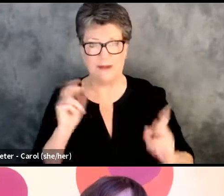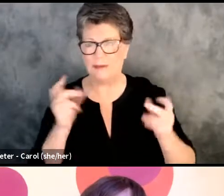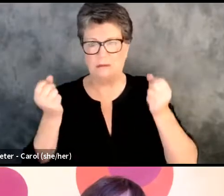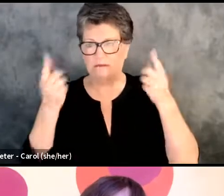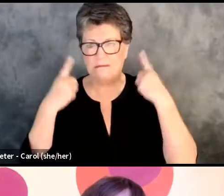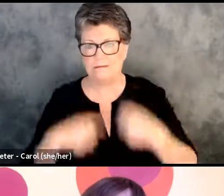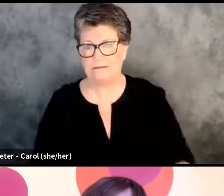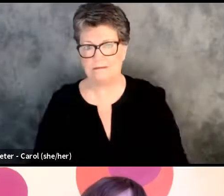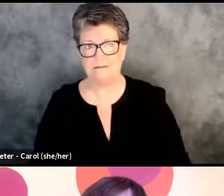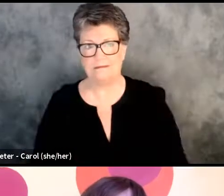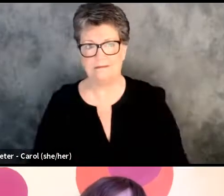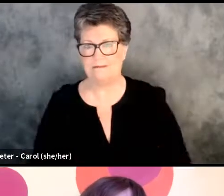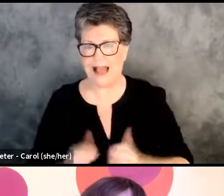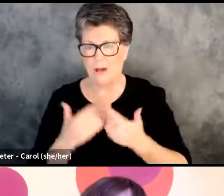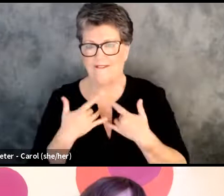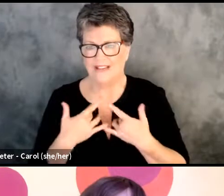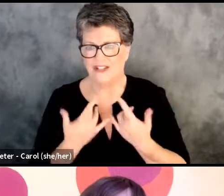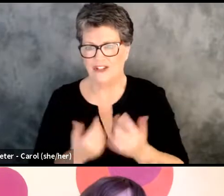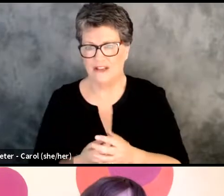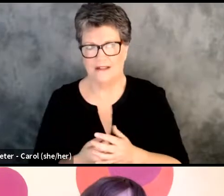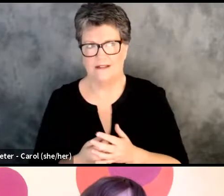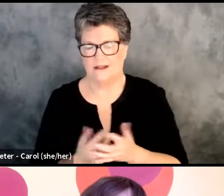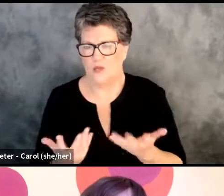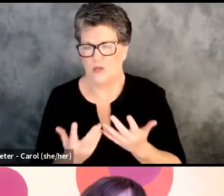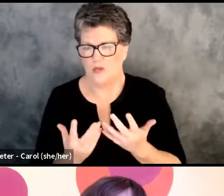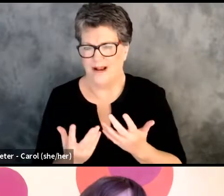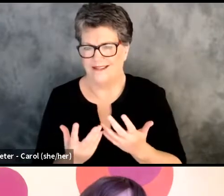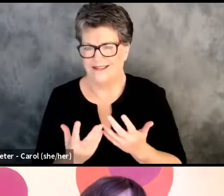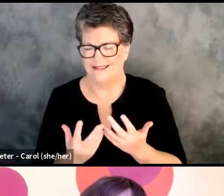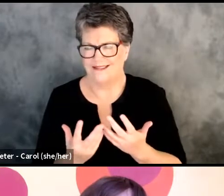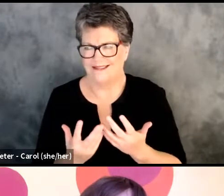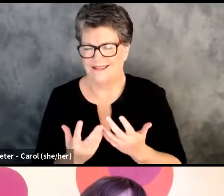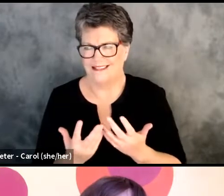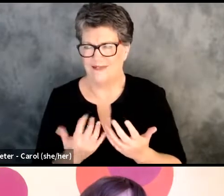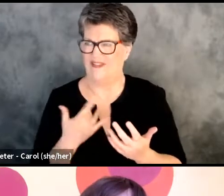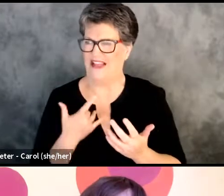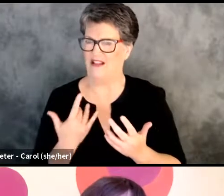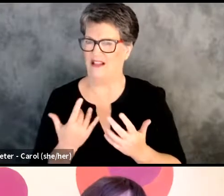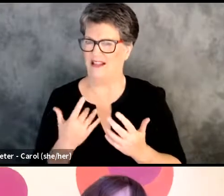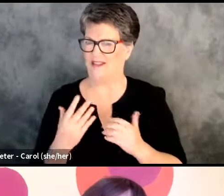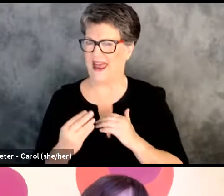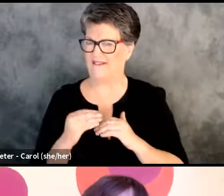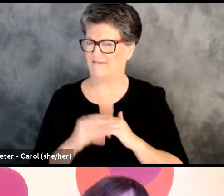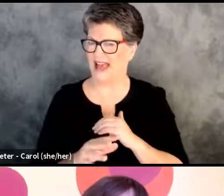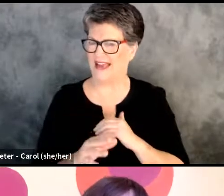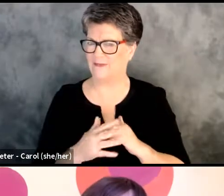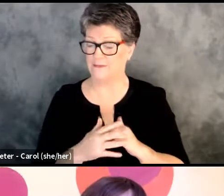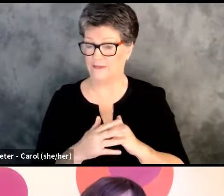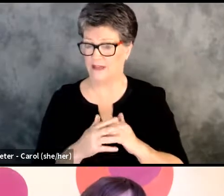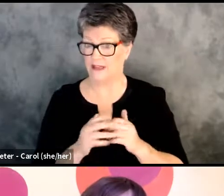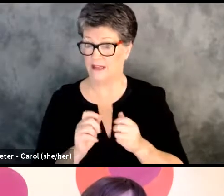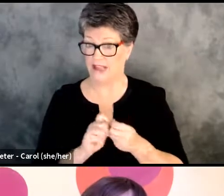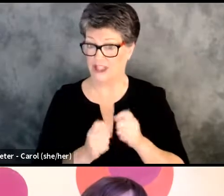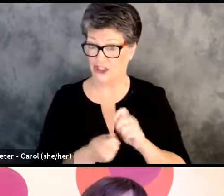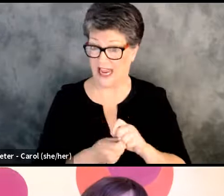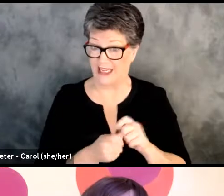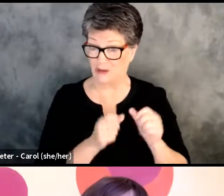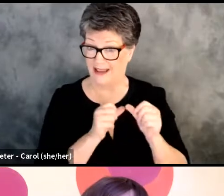understand at this point. What effects are people going to have? Will they change? Will they be